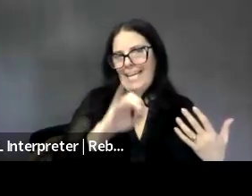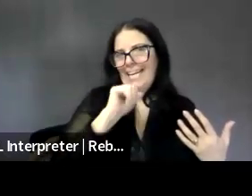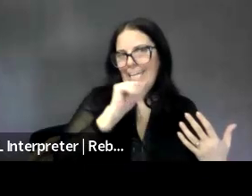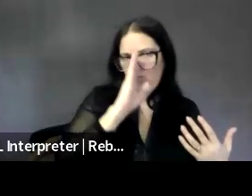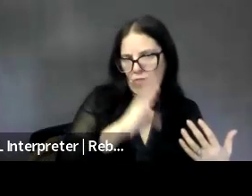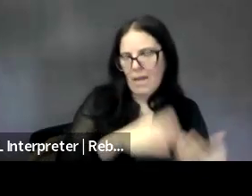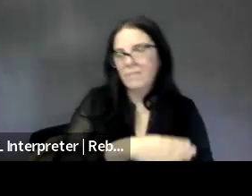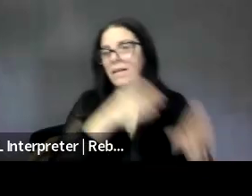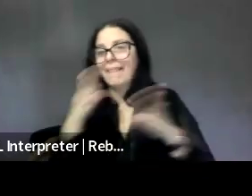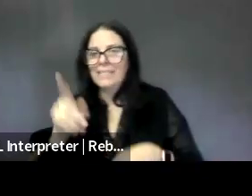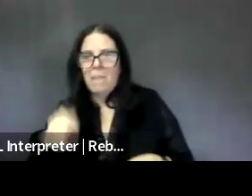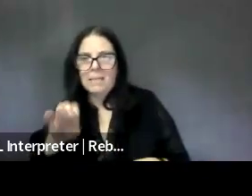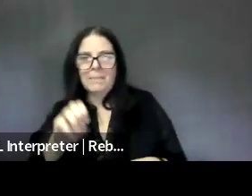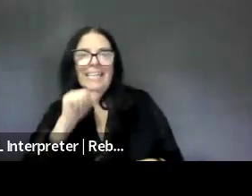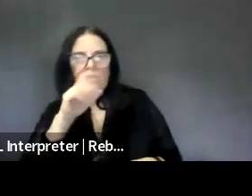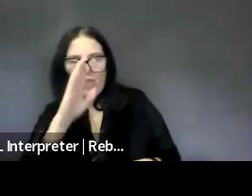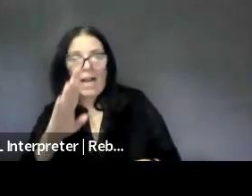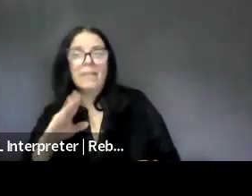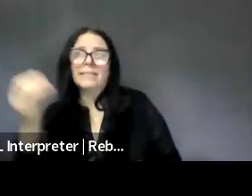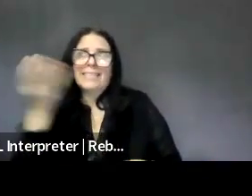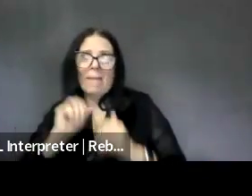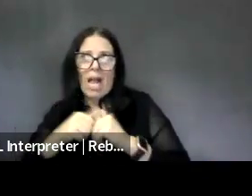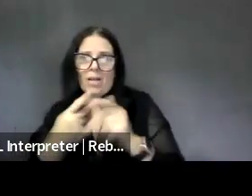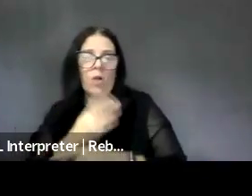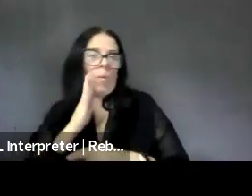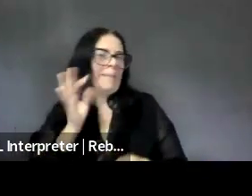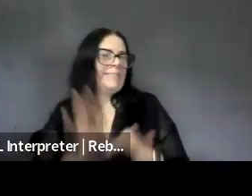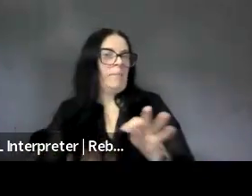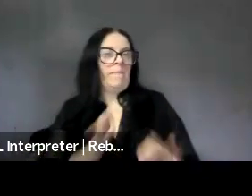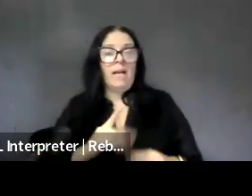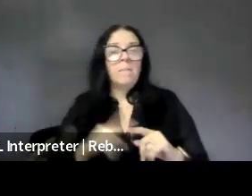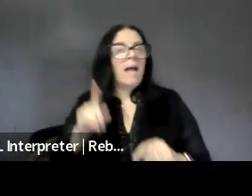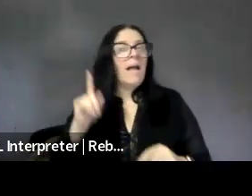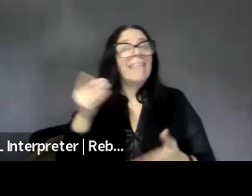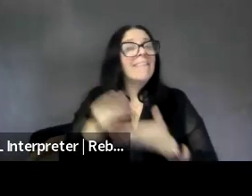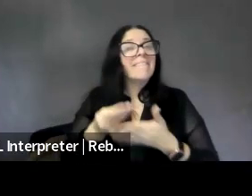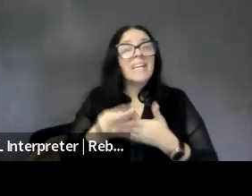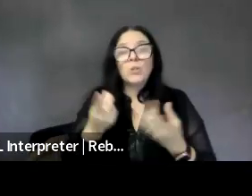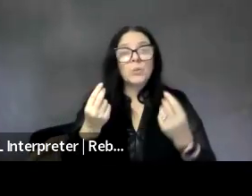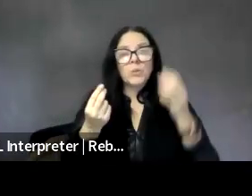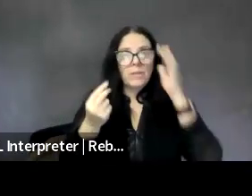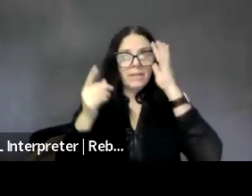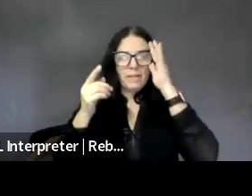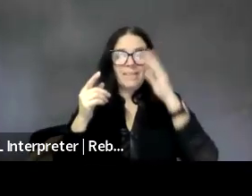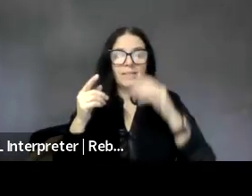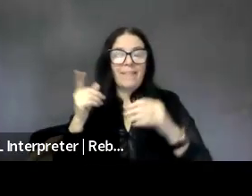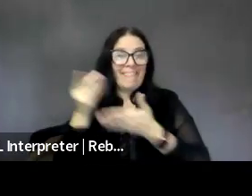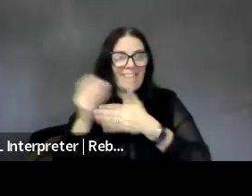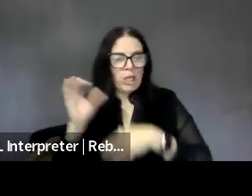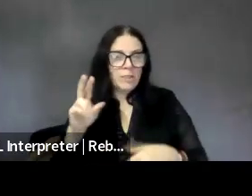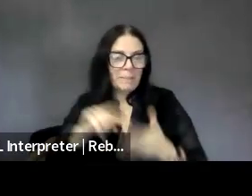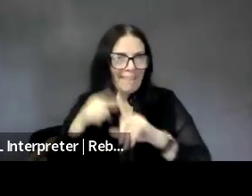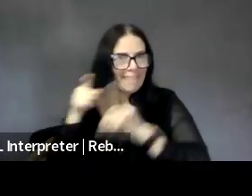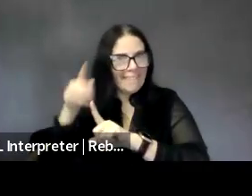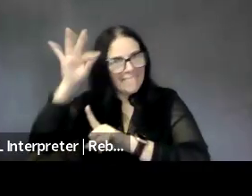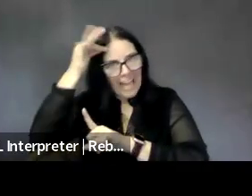to calculate it, life would be simpler. But what the funders do, what the federal government does, is